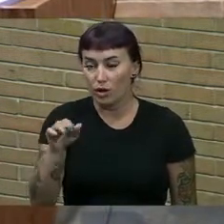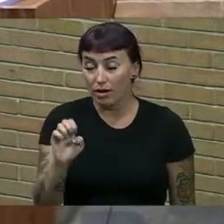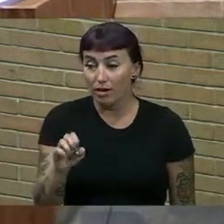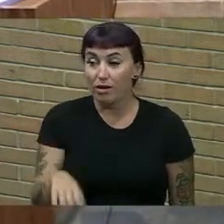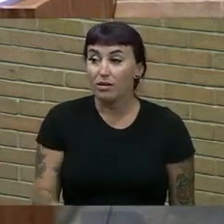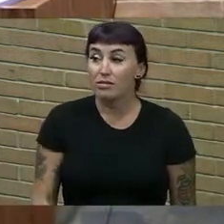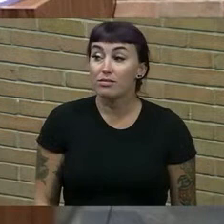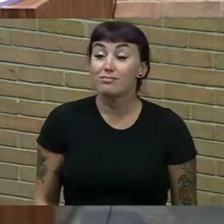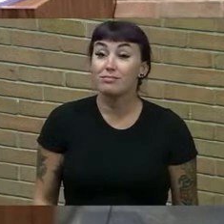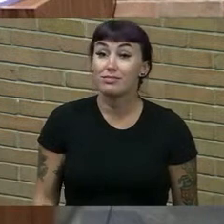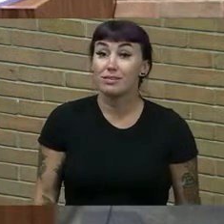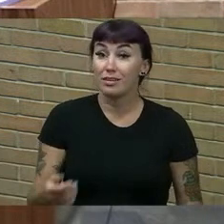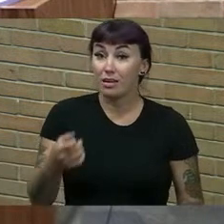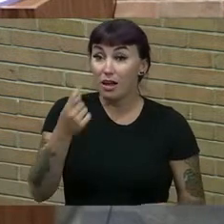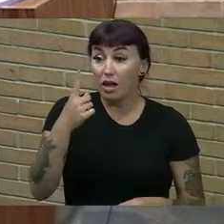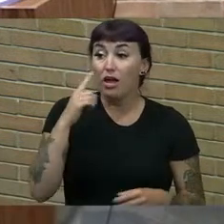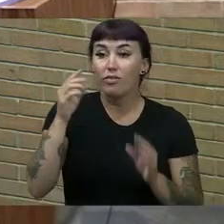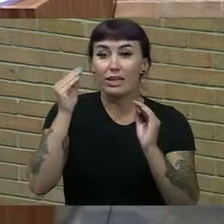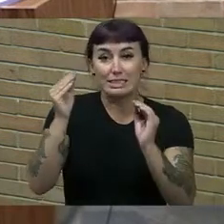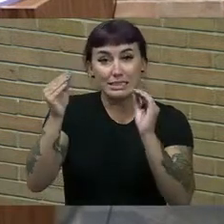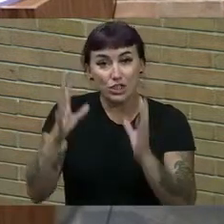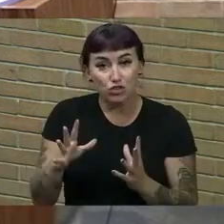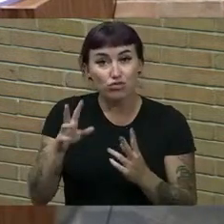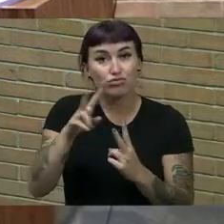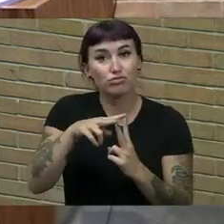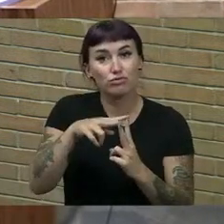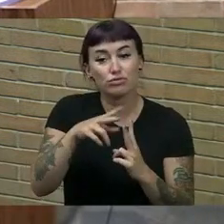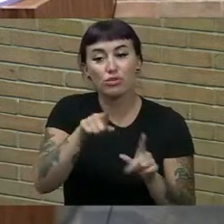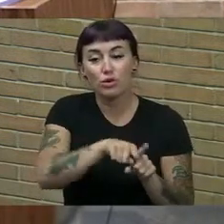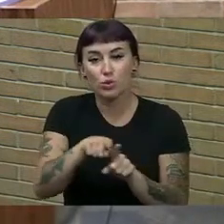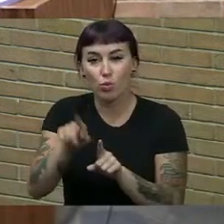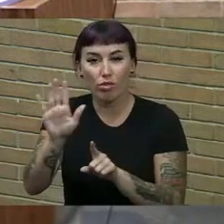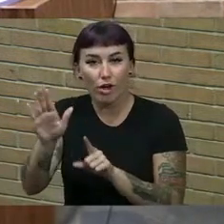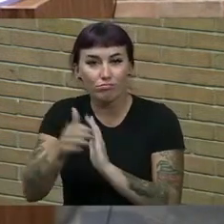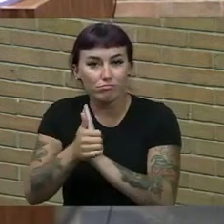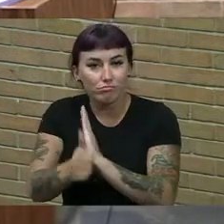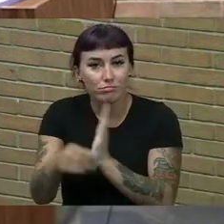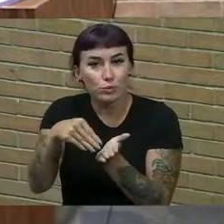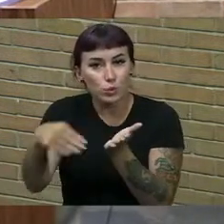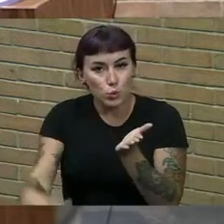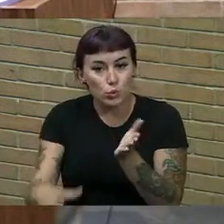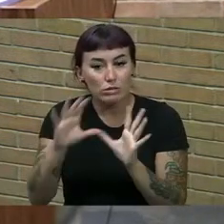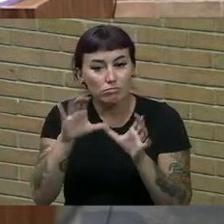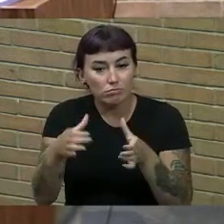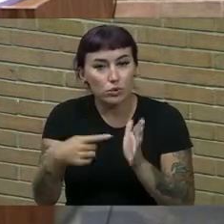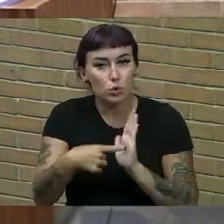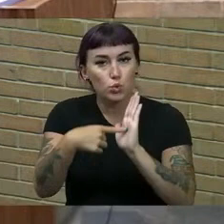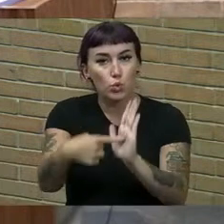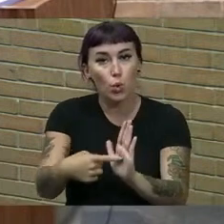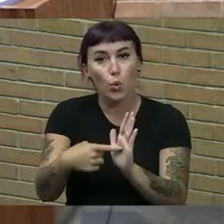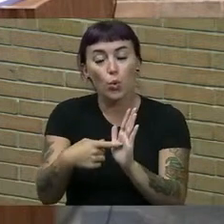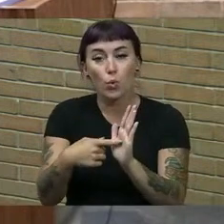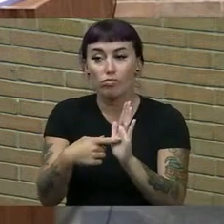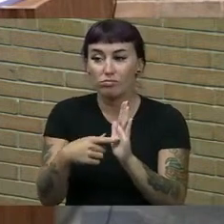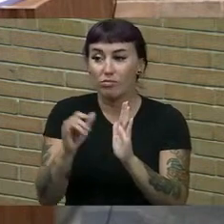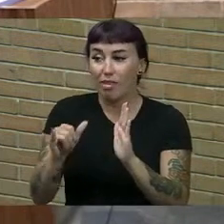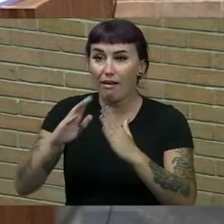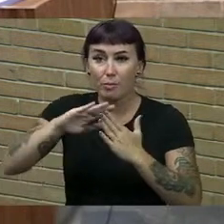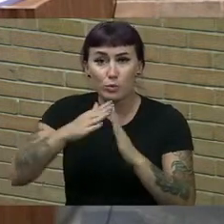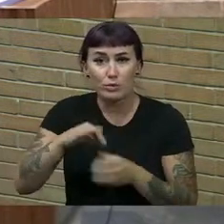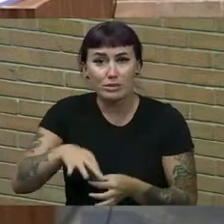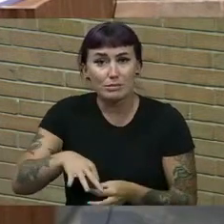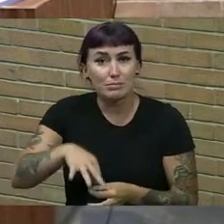Katie Malley and Sarah Jesu, along with their talented students, demonstrated the kind of community